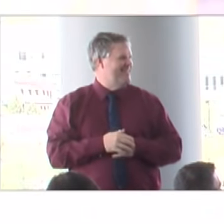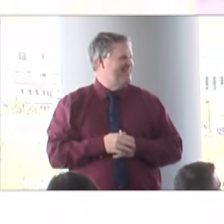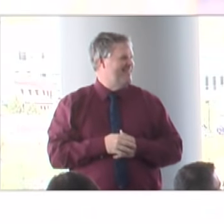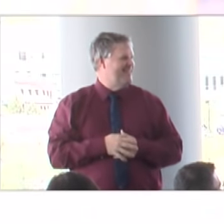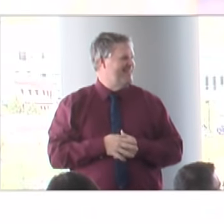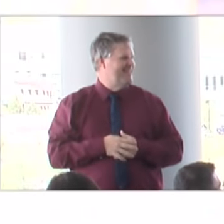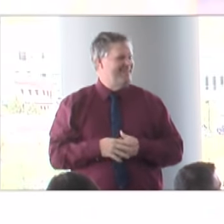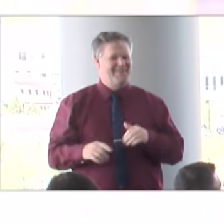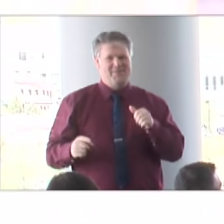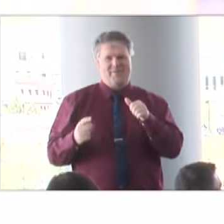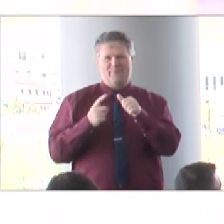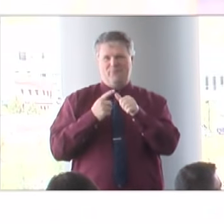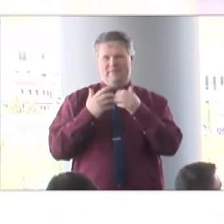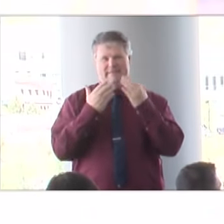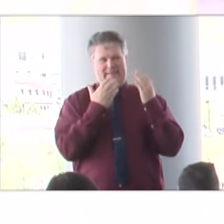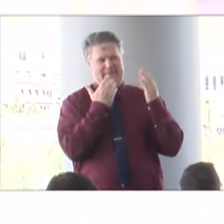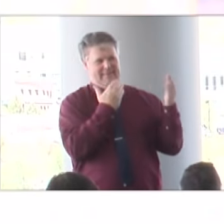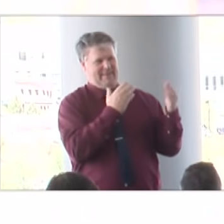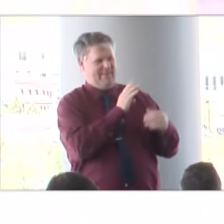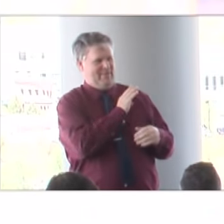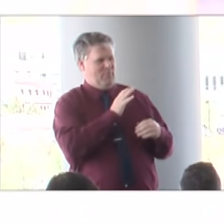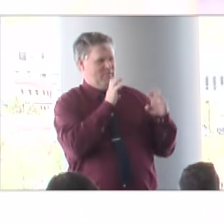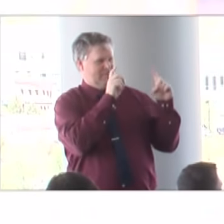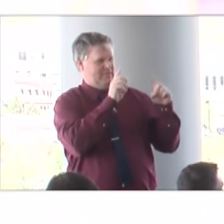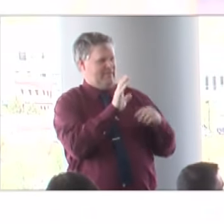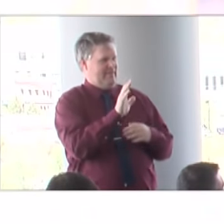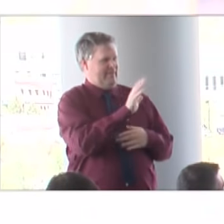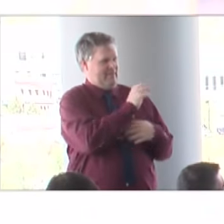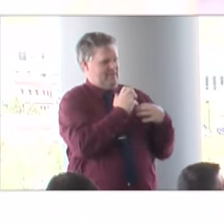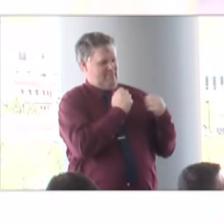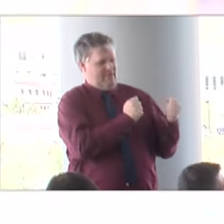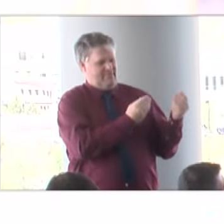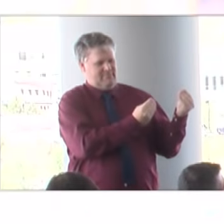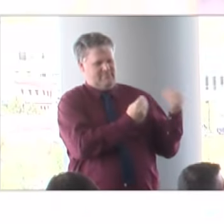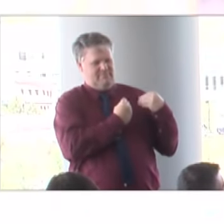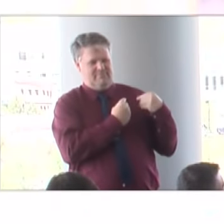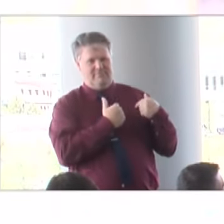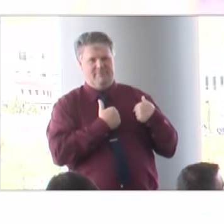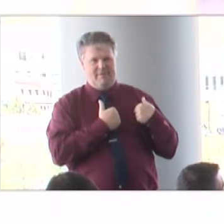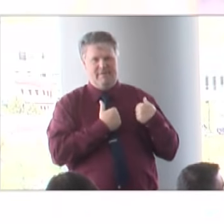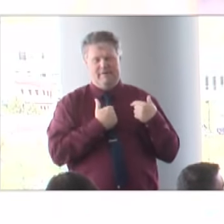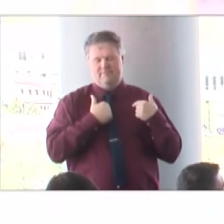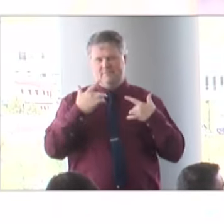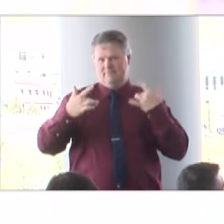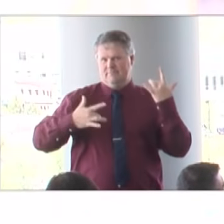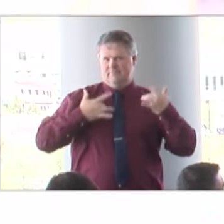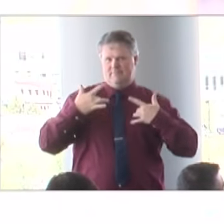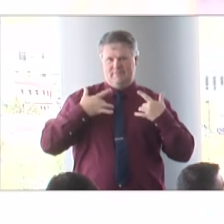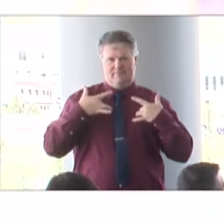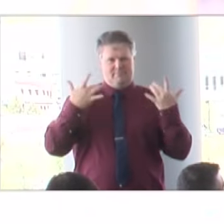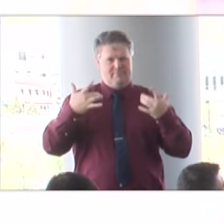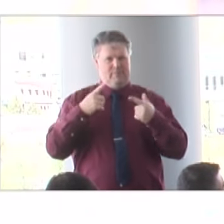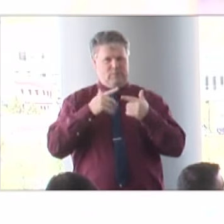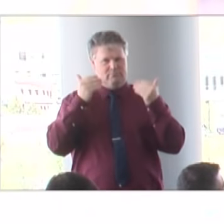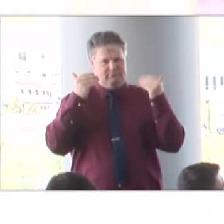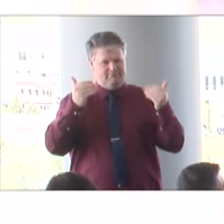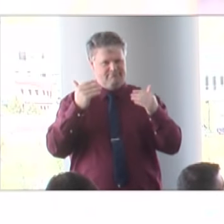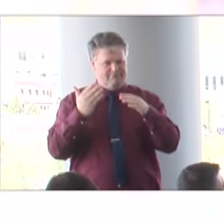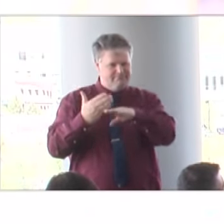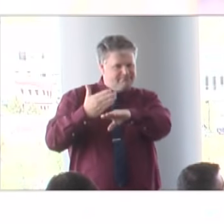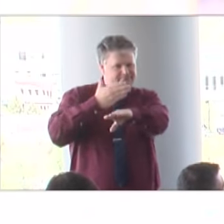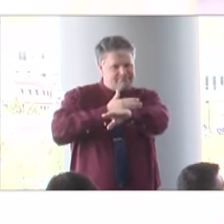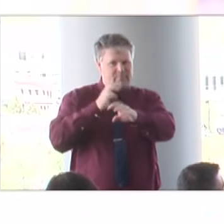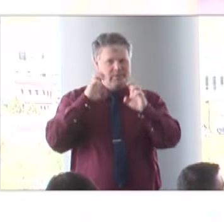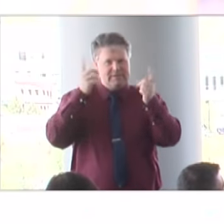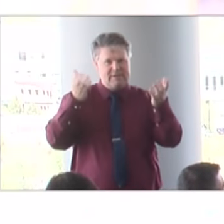First, I want to thank the Board of Education for placing their confidence in me. I am so excited to advance education in the state of Idaho.